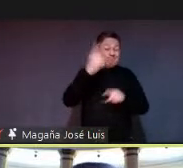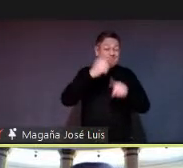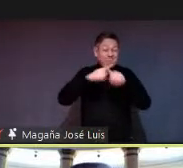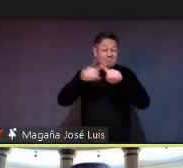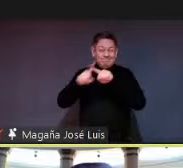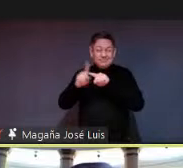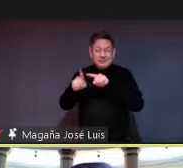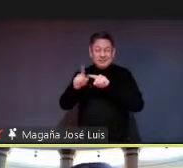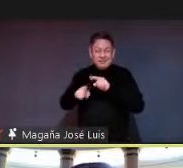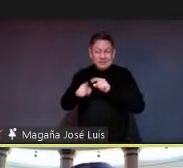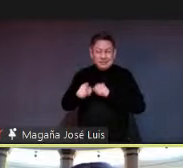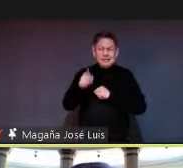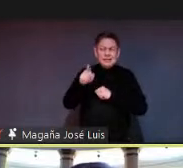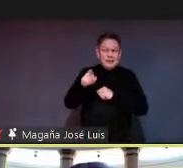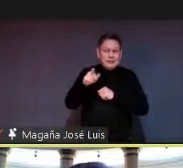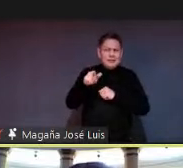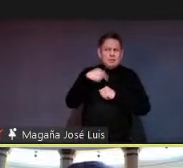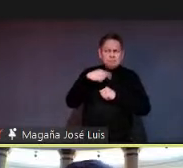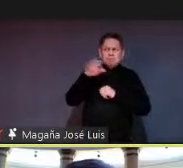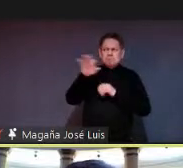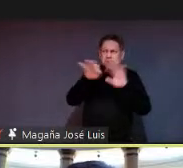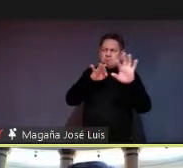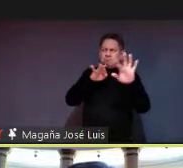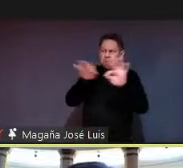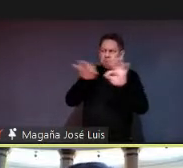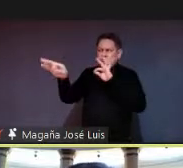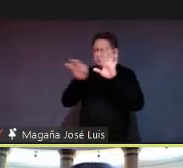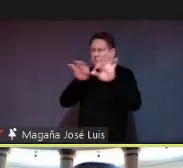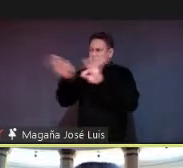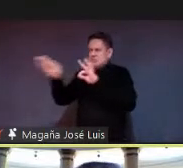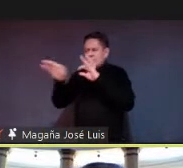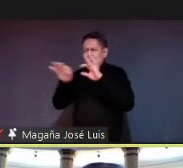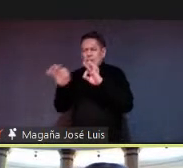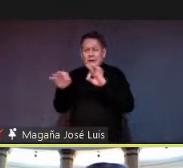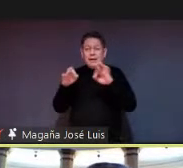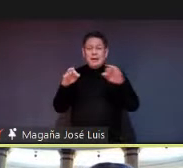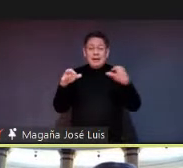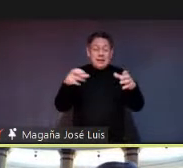many other experiences are what we learned from foreign universities.